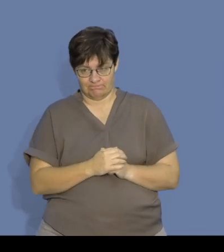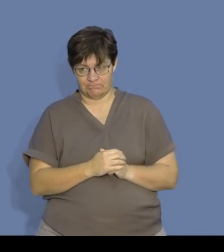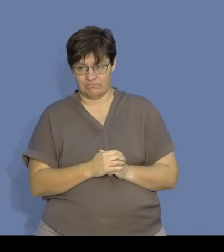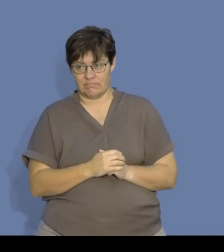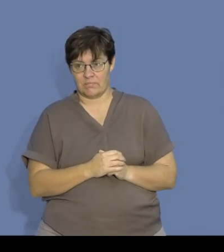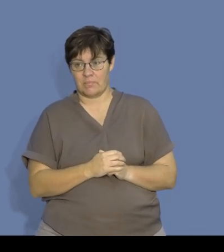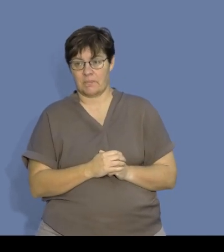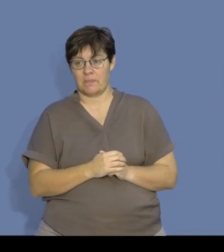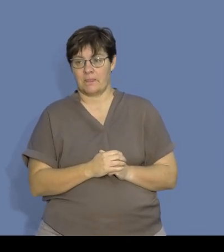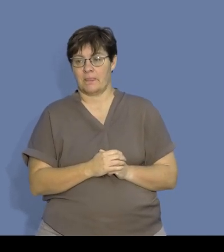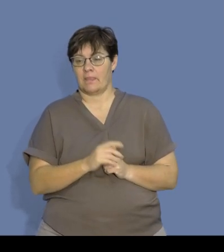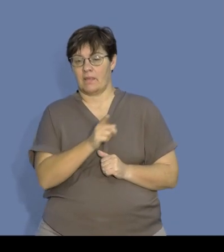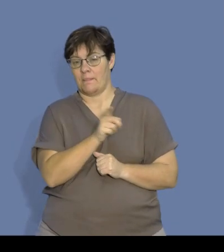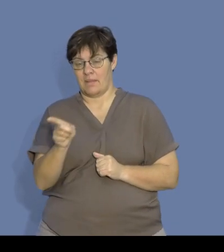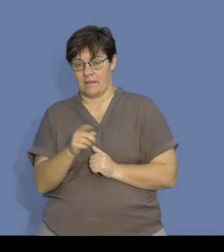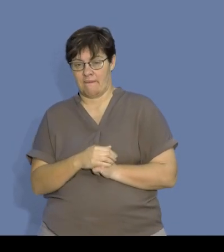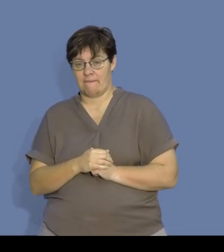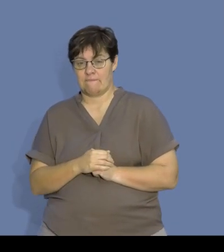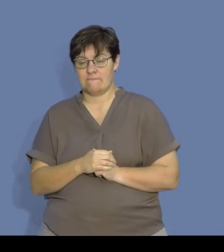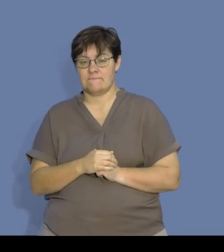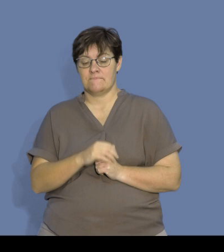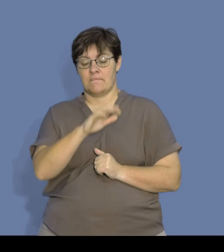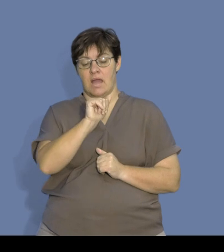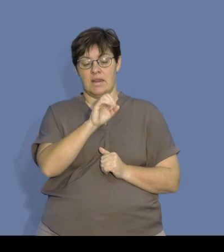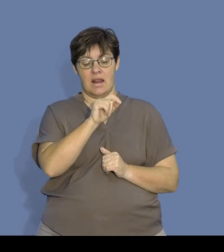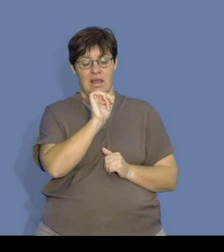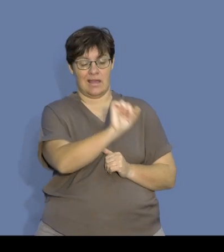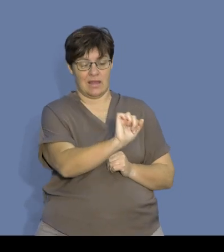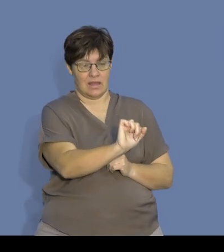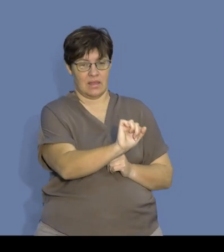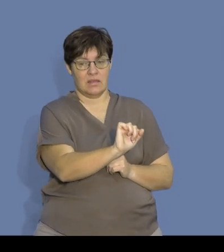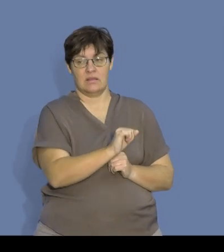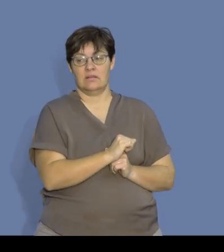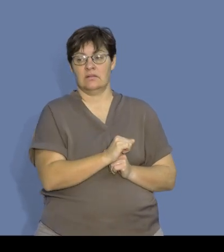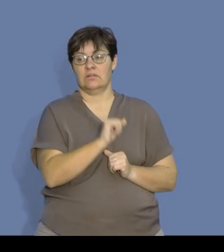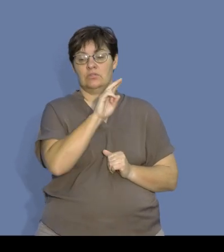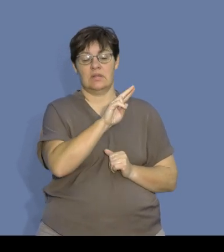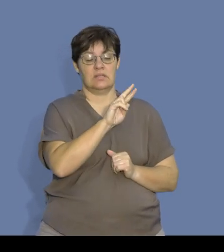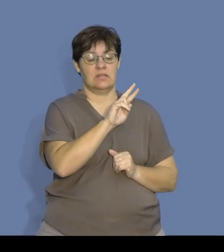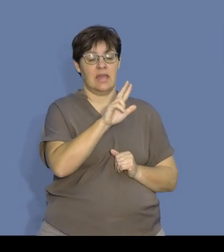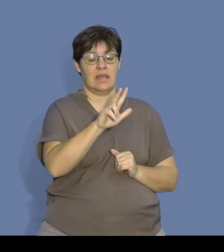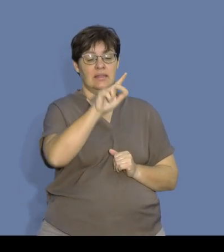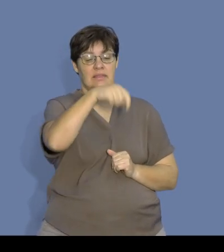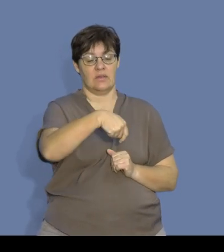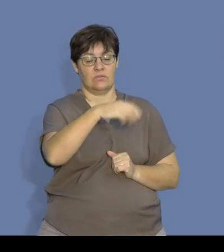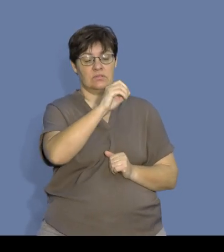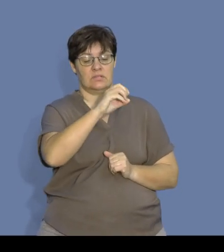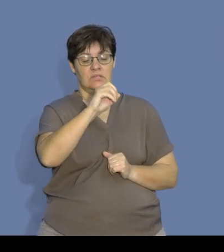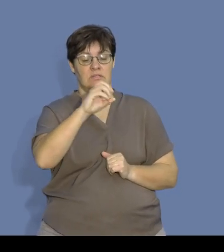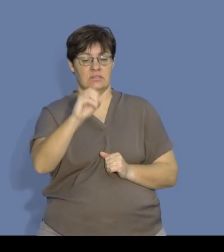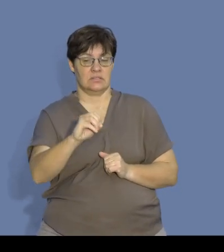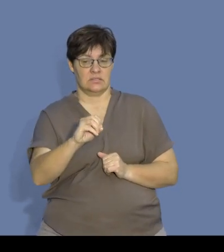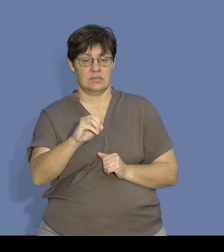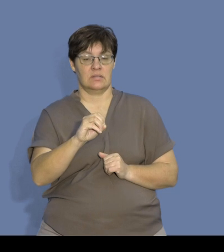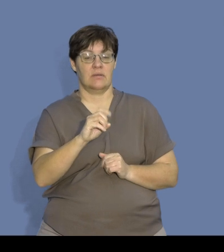the annual salary. Let's go back. So Anele, her monthly salary 28,000, but remember,